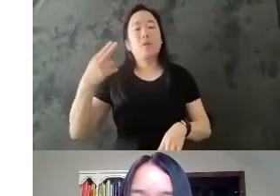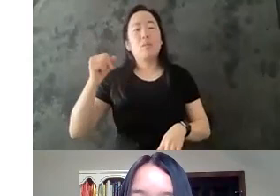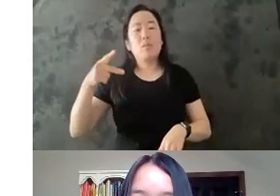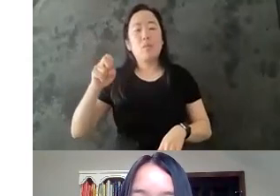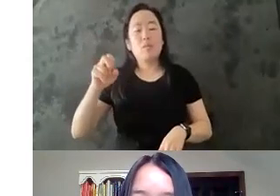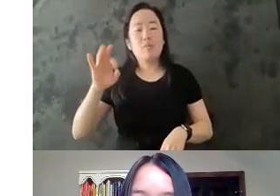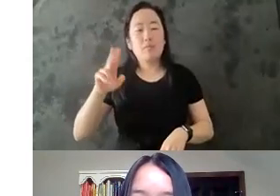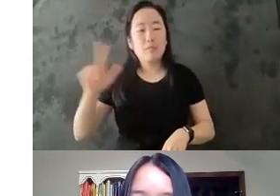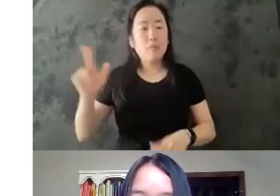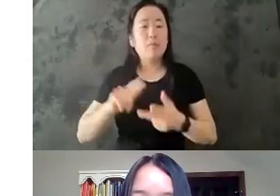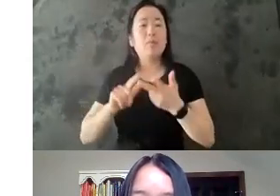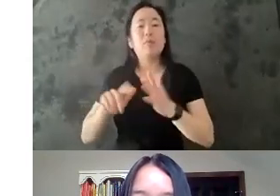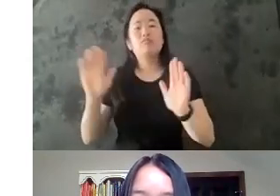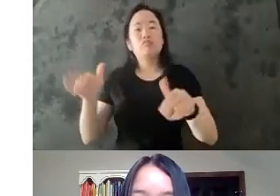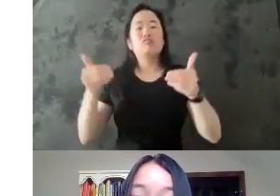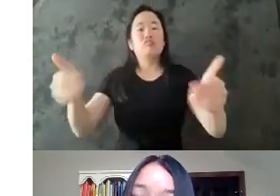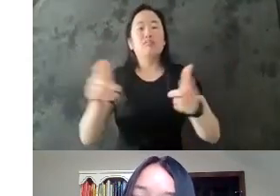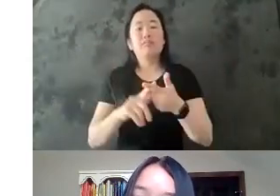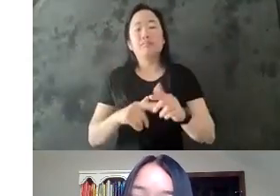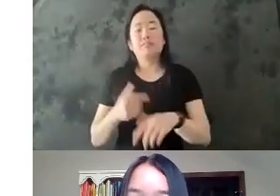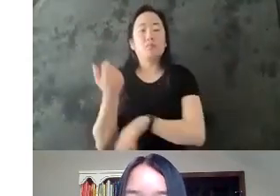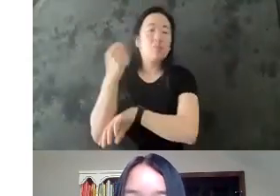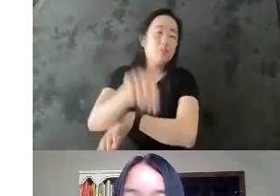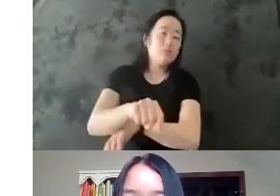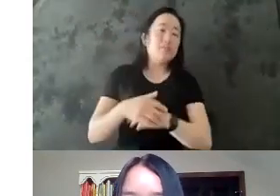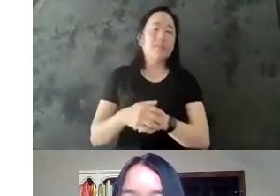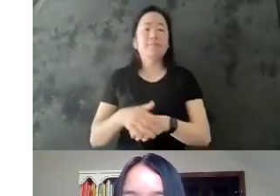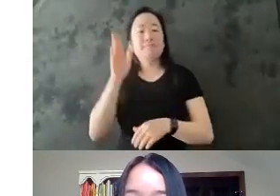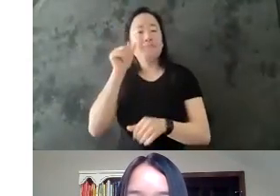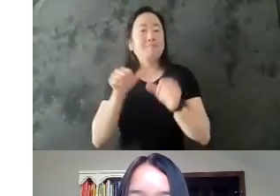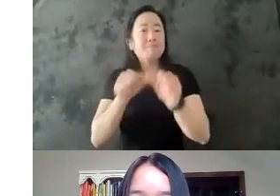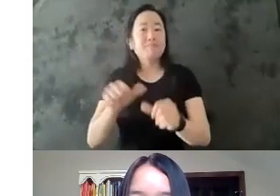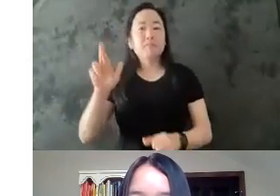moving forward, overcoming, resilient, wholeness, growing.